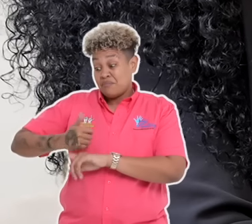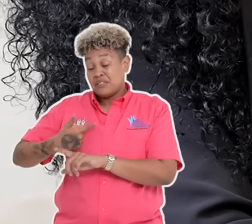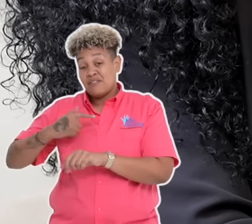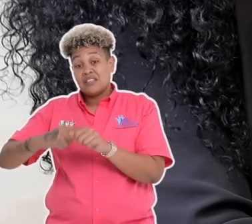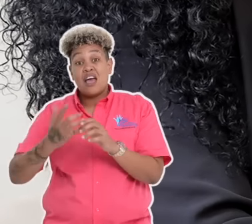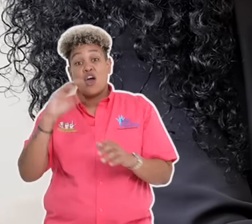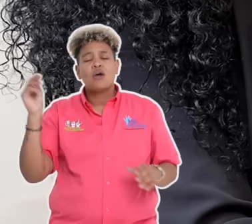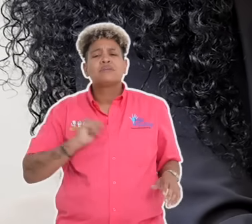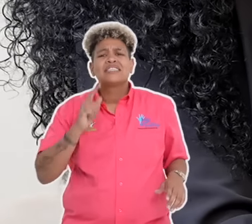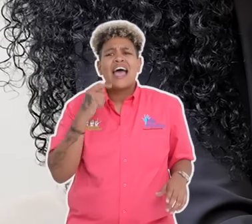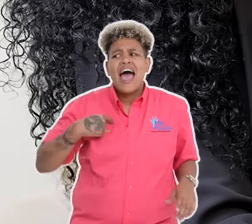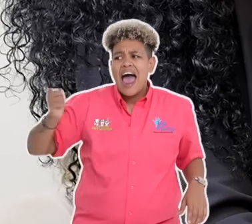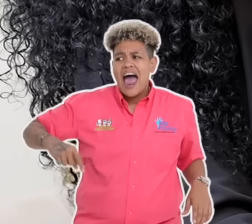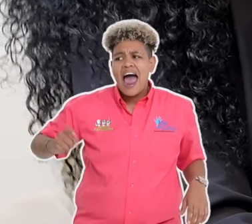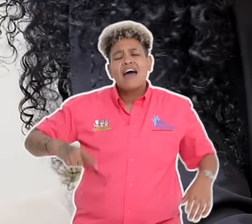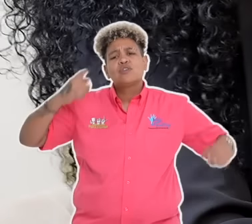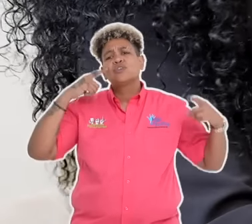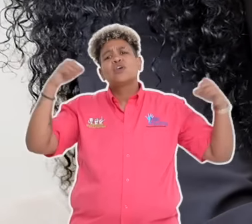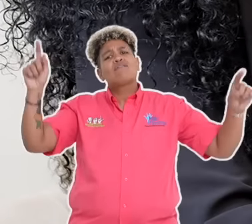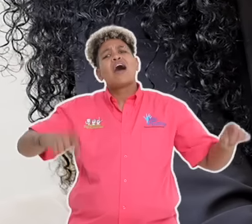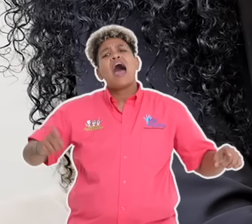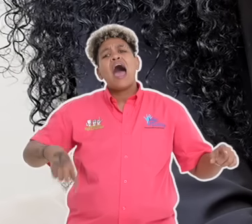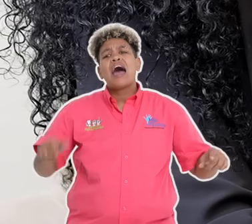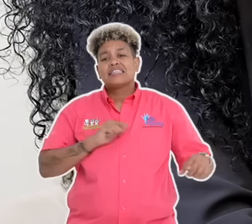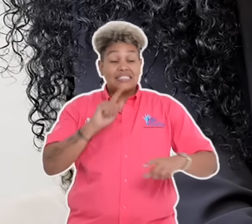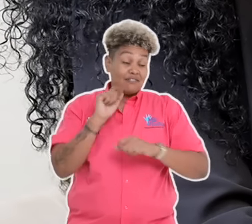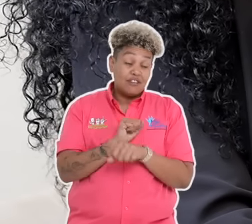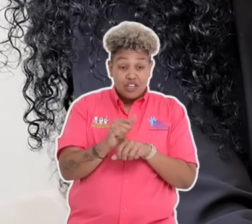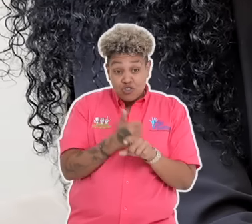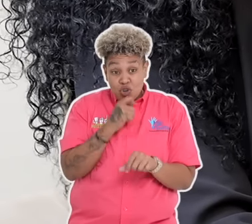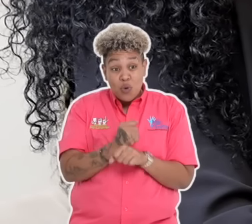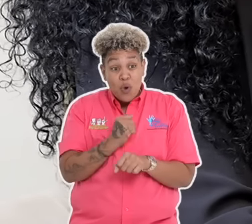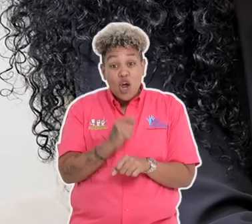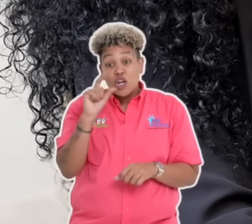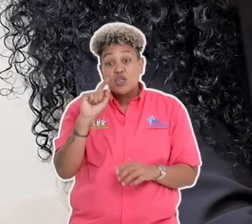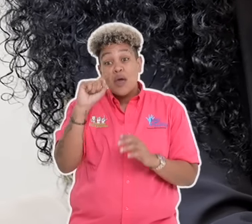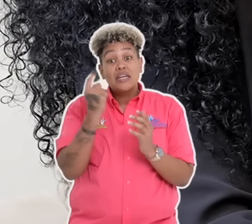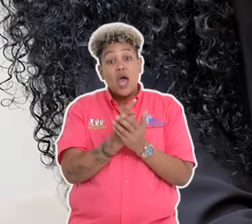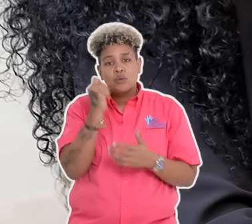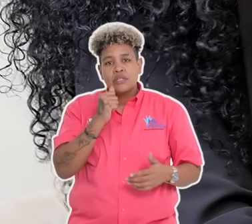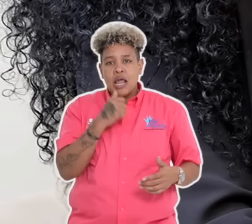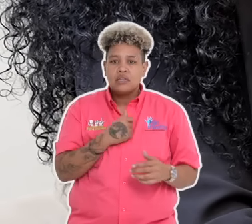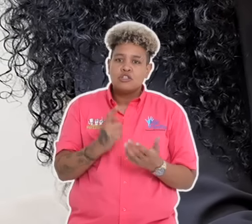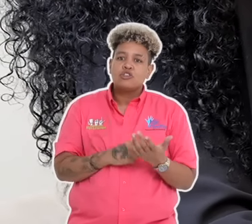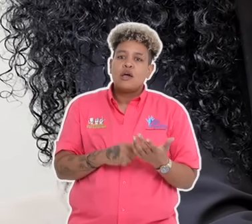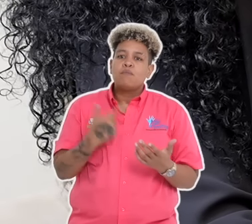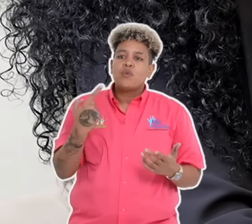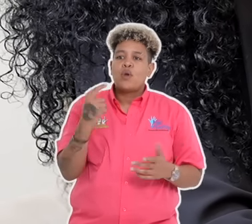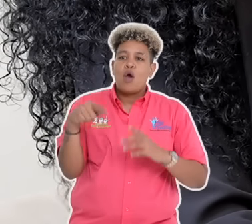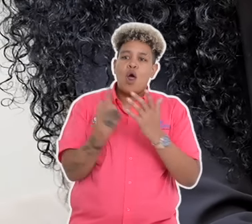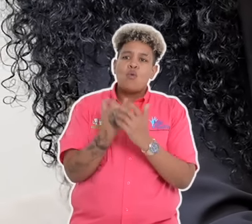So at this point, I started a company and I was like, I have to be successful. And I was literally working 20 hours a